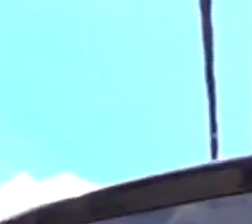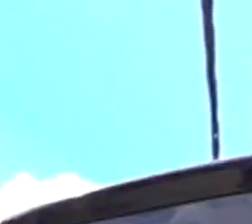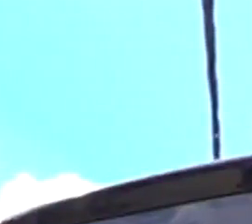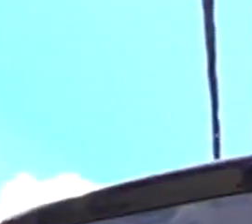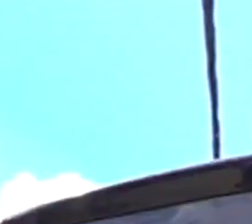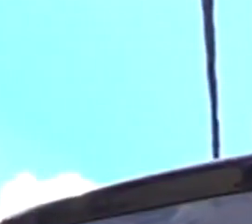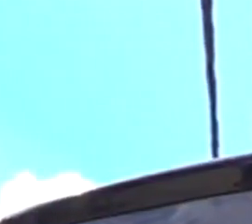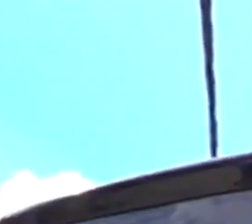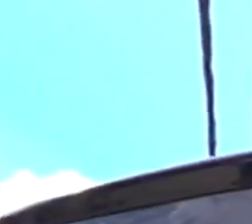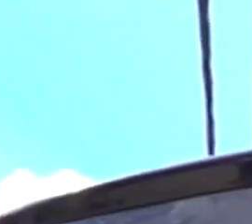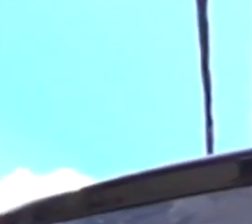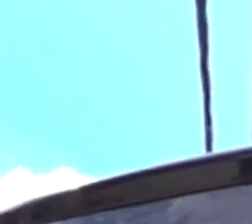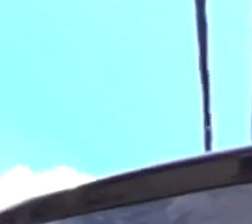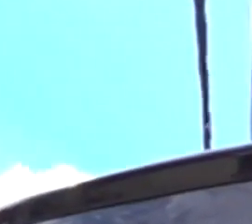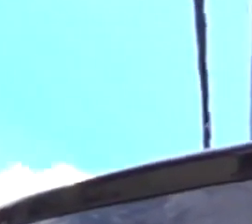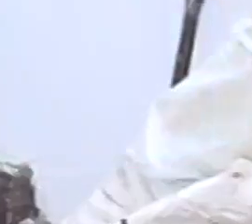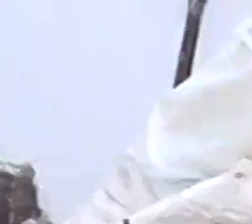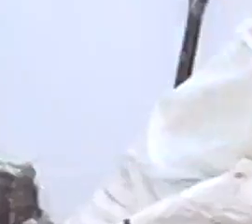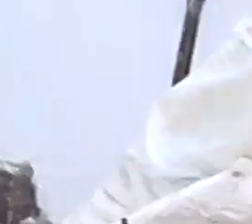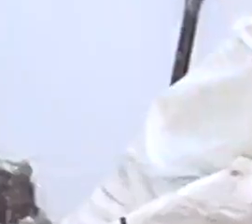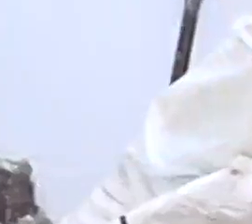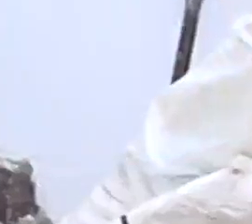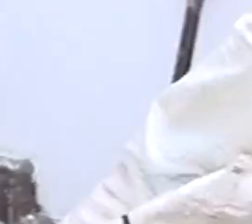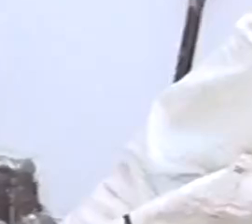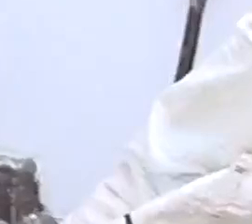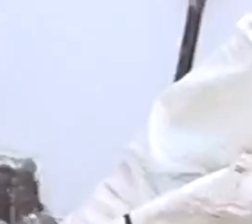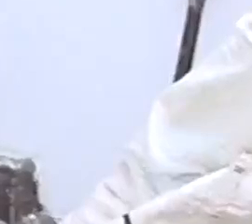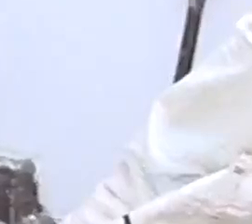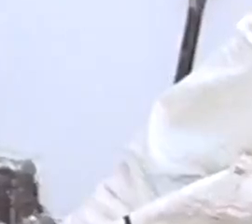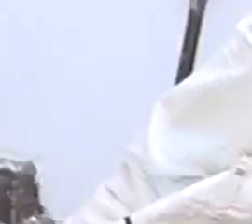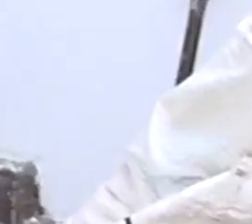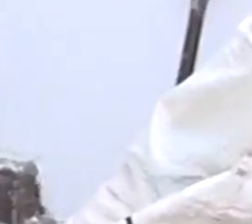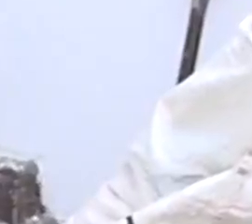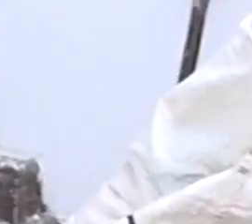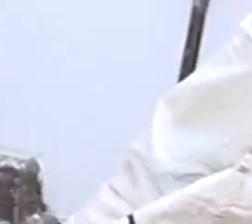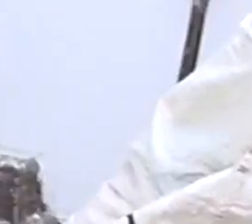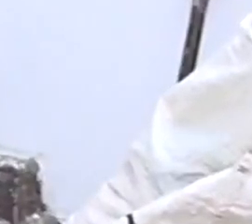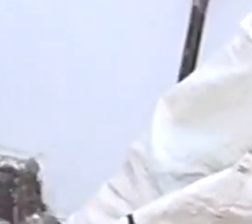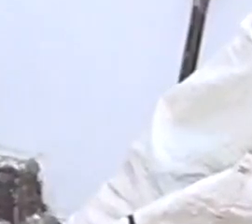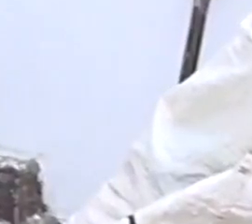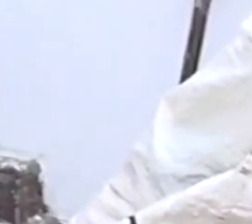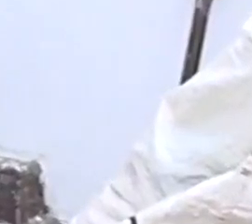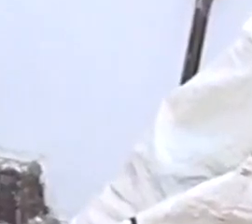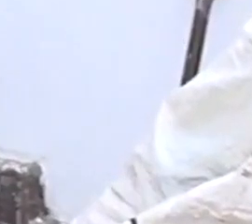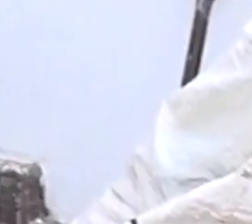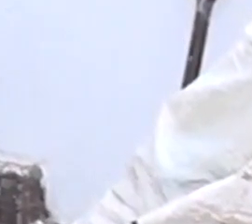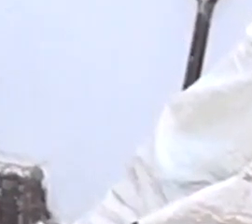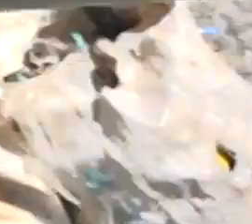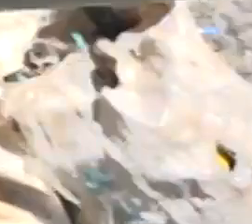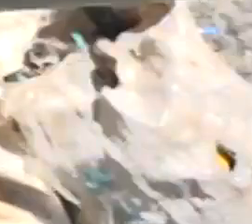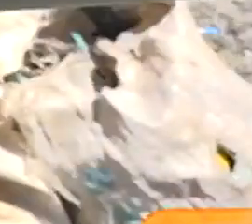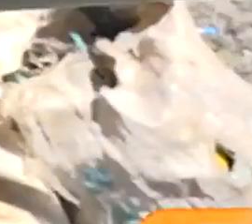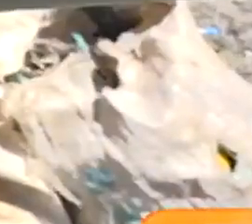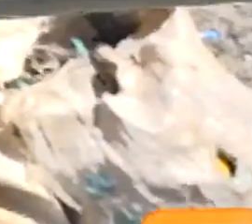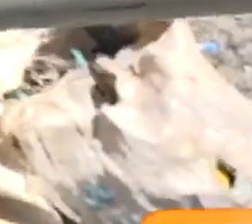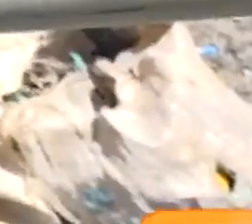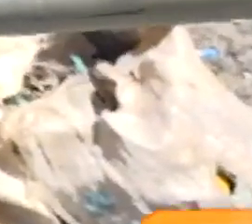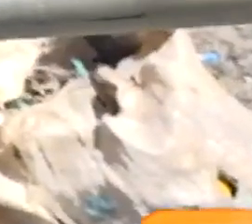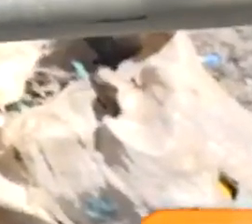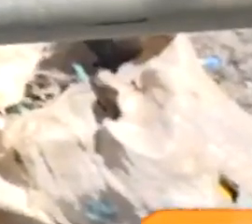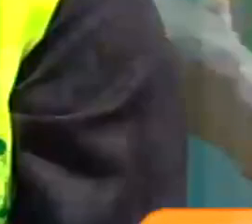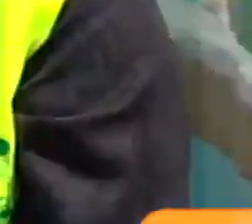Old Town, Mombasa. These men are busy segregating waste and properly packing it. This is